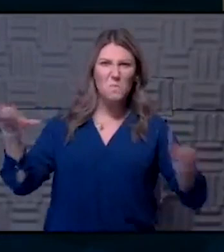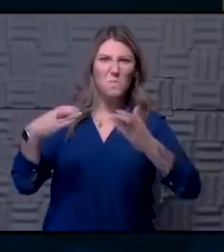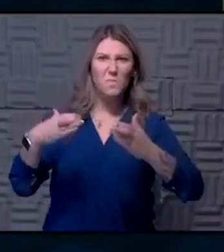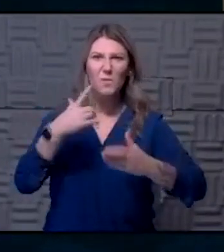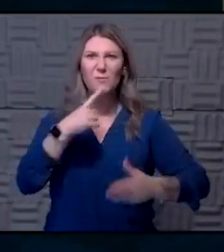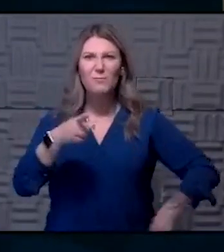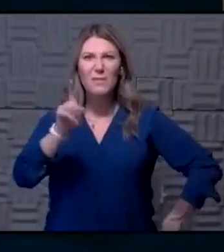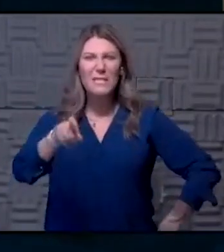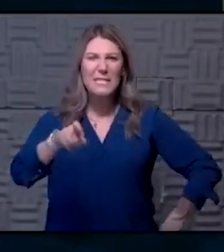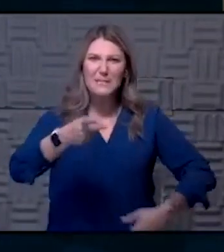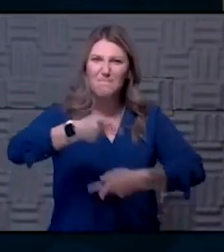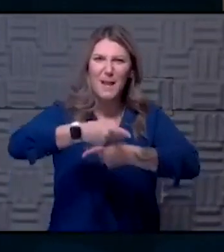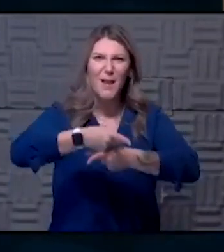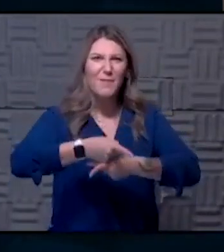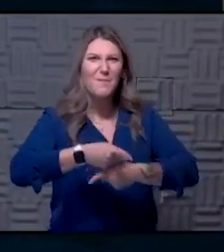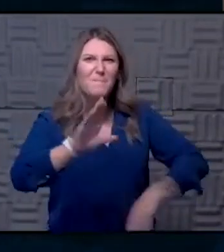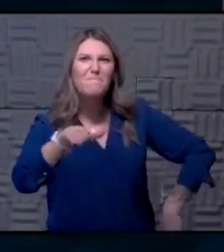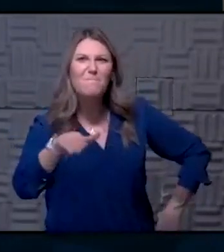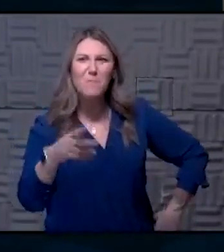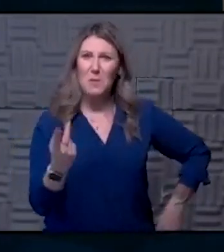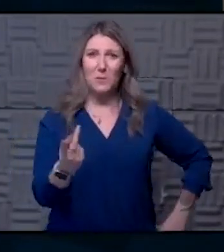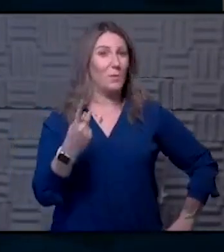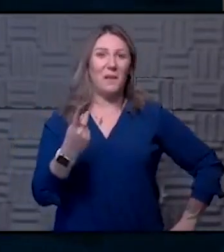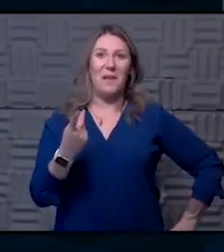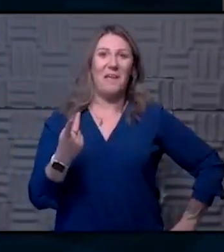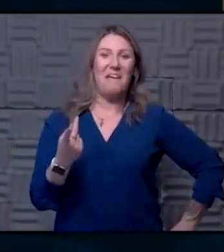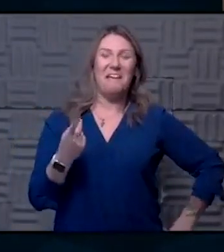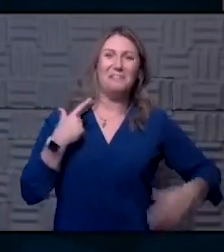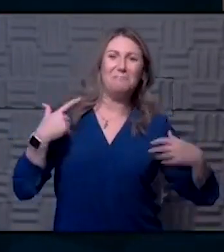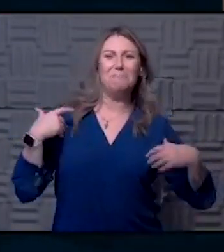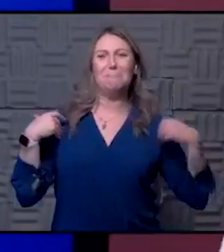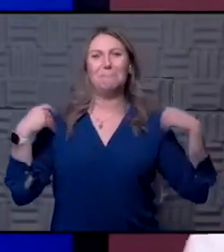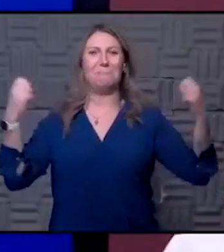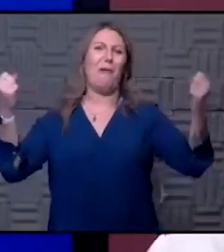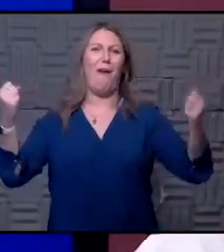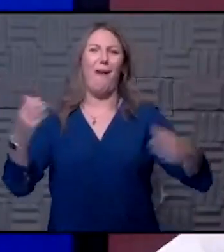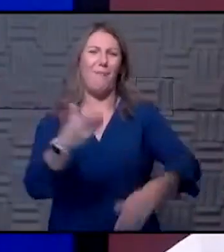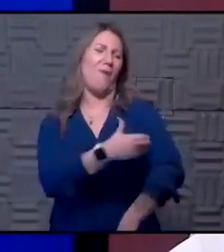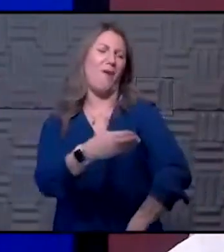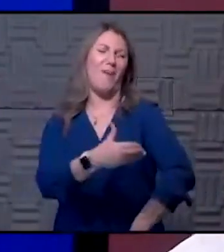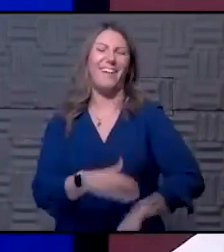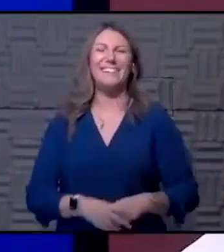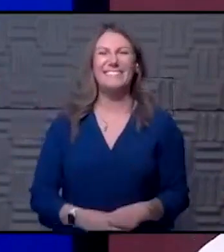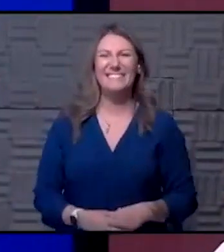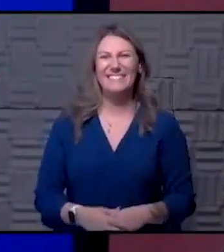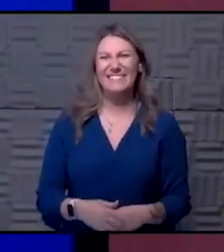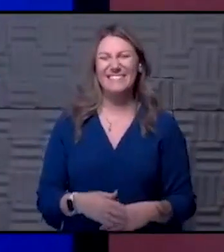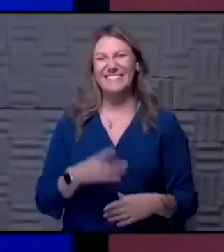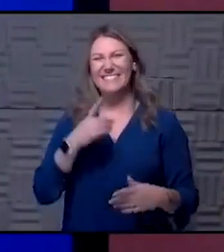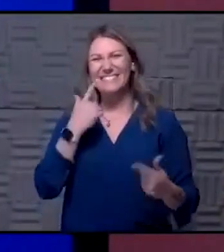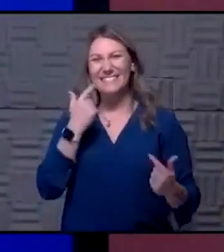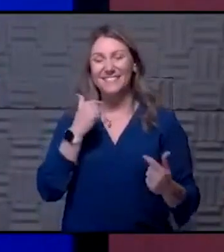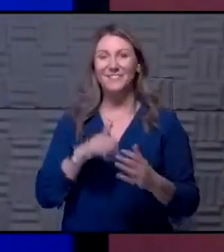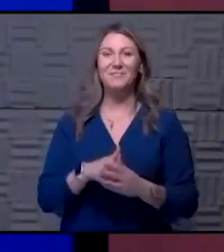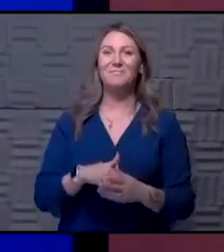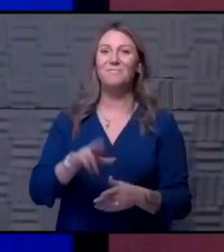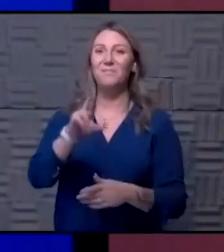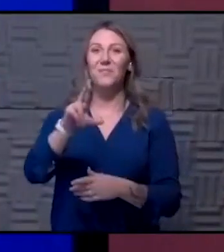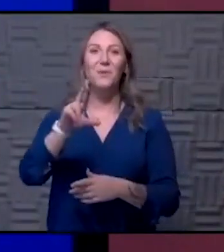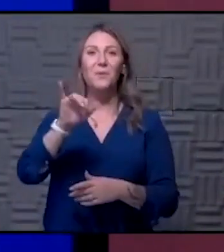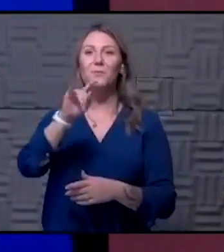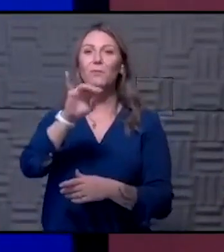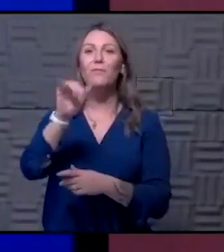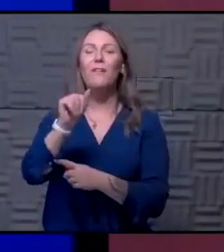out. You and I. Here we go. It's trouble for the rest of the world. All right. Rita and some others